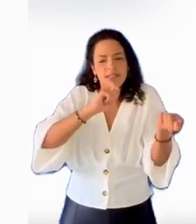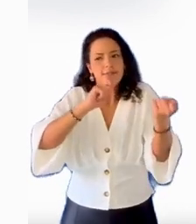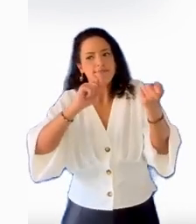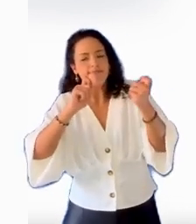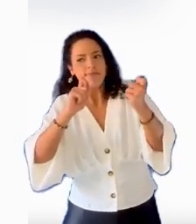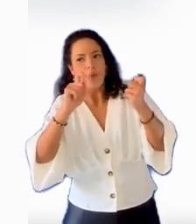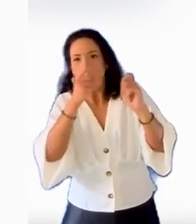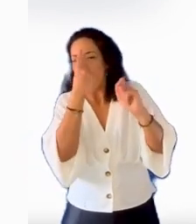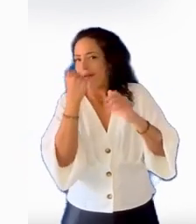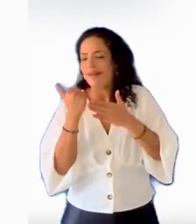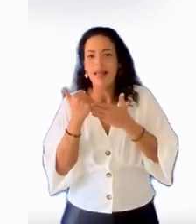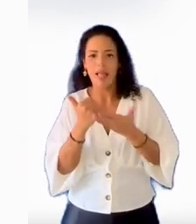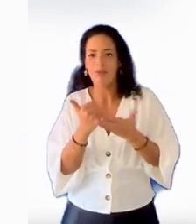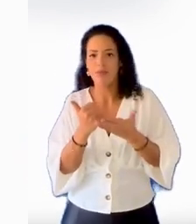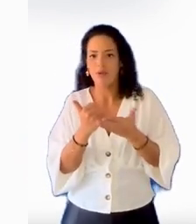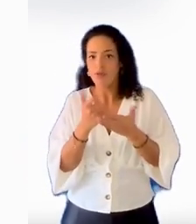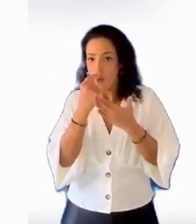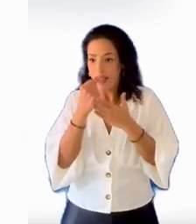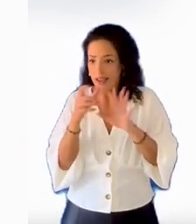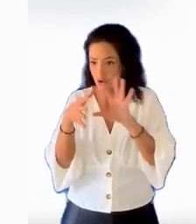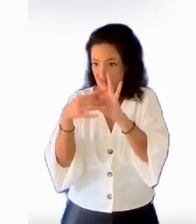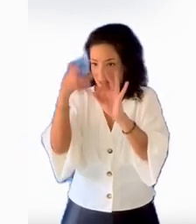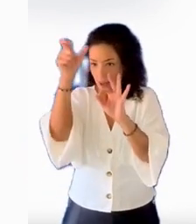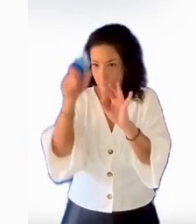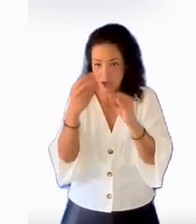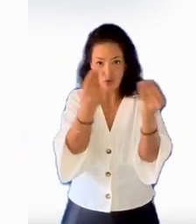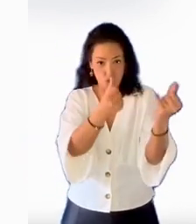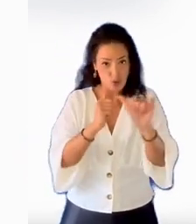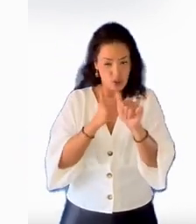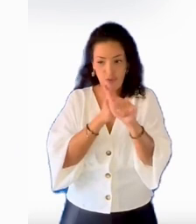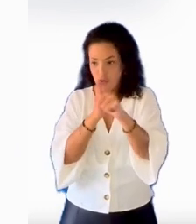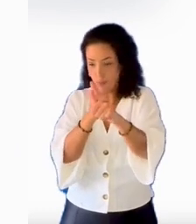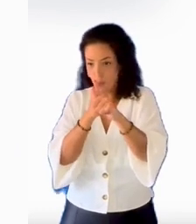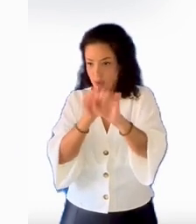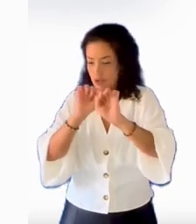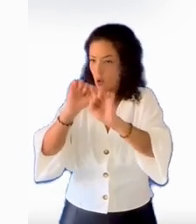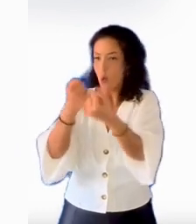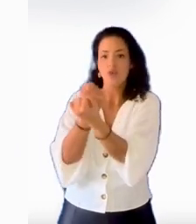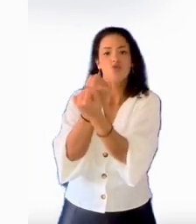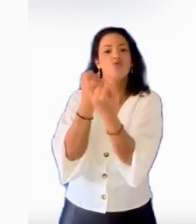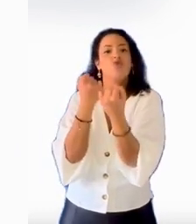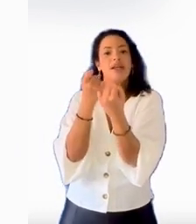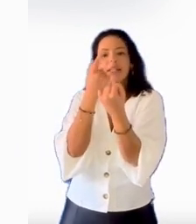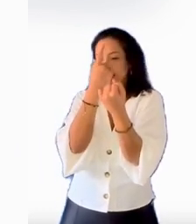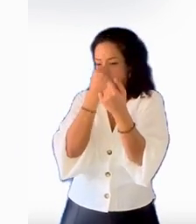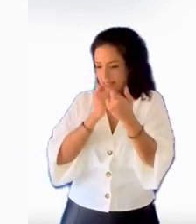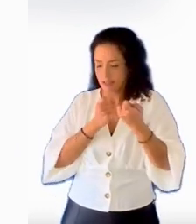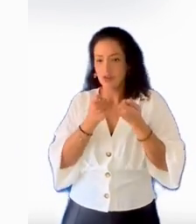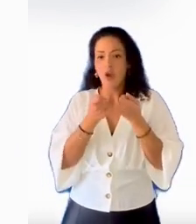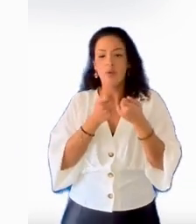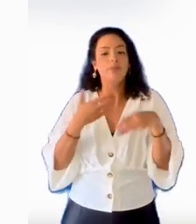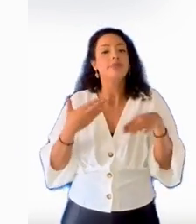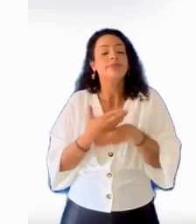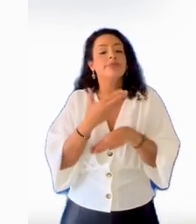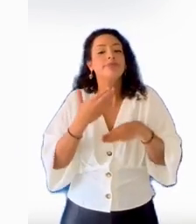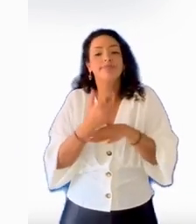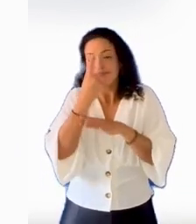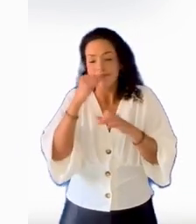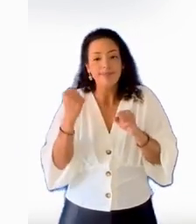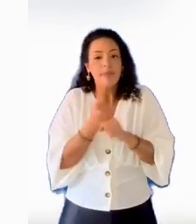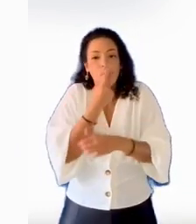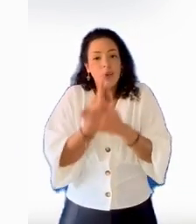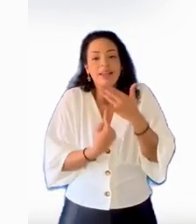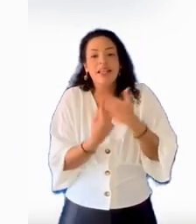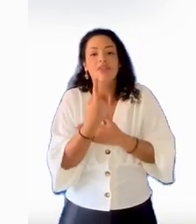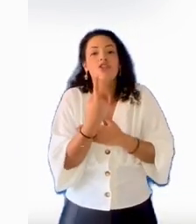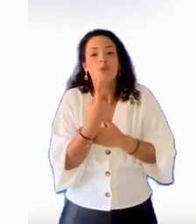help so that we can connect someone to sources of support and their own strengths and capacity to cope. This activity can be initiated on an